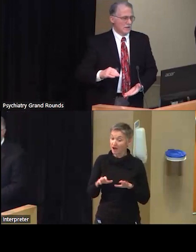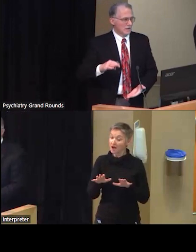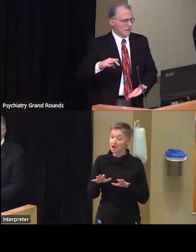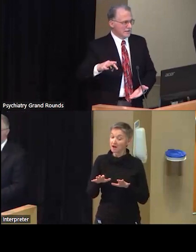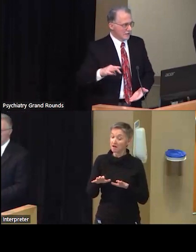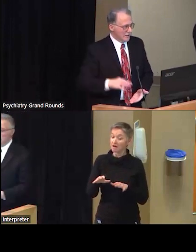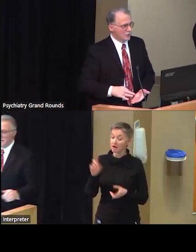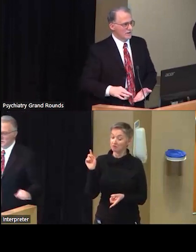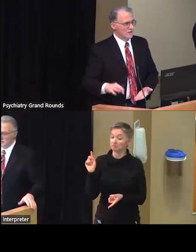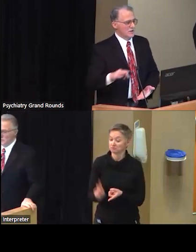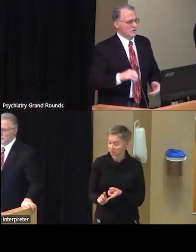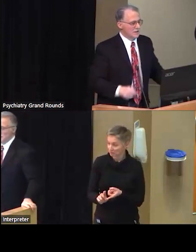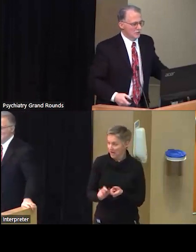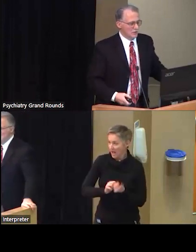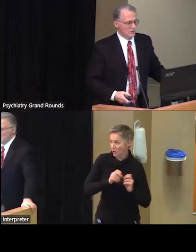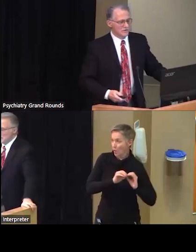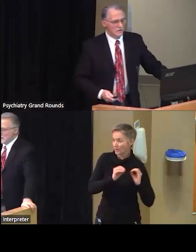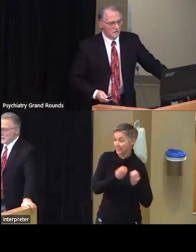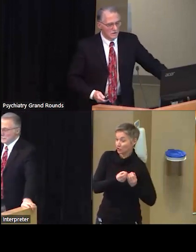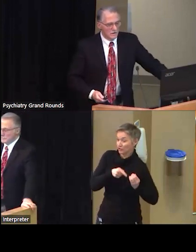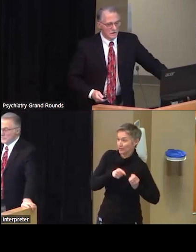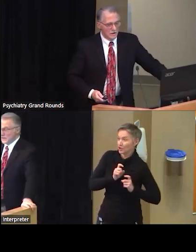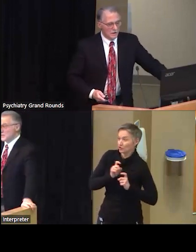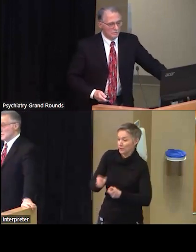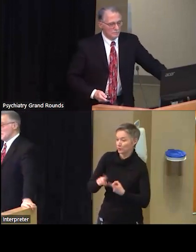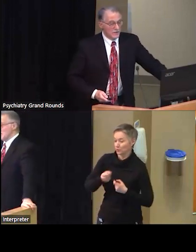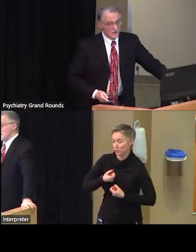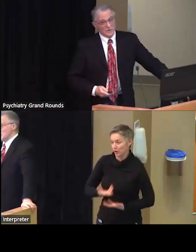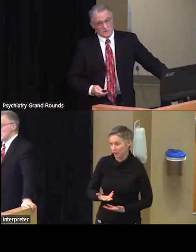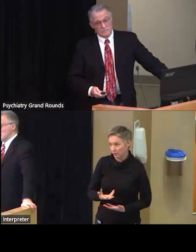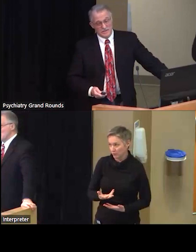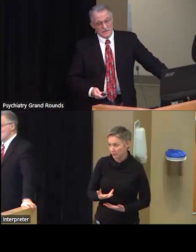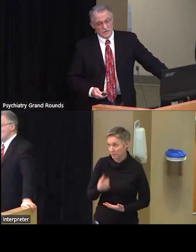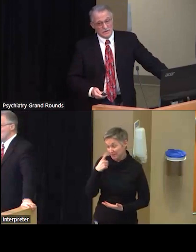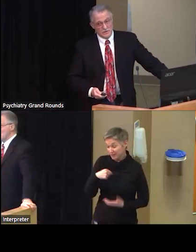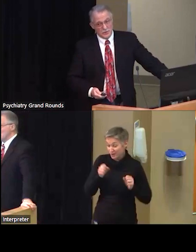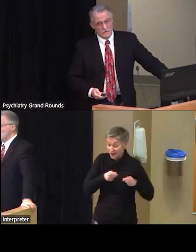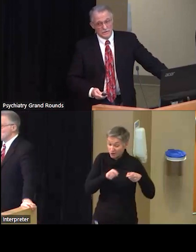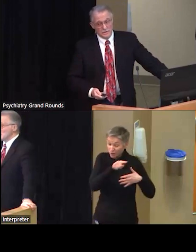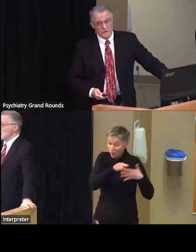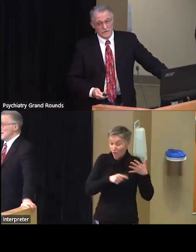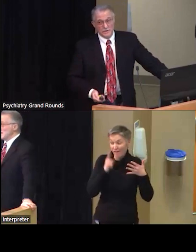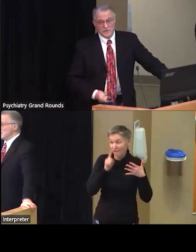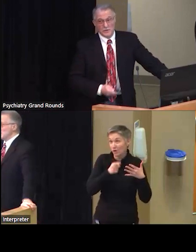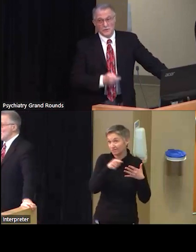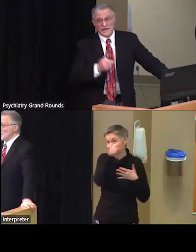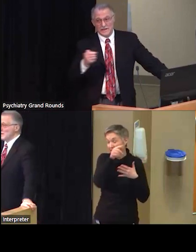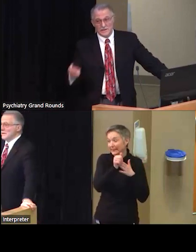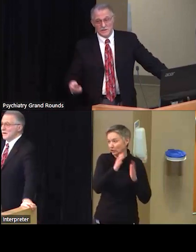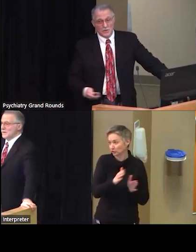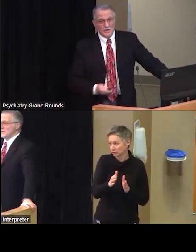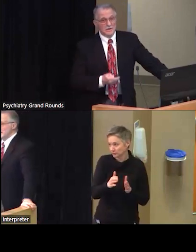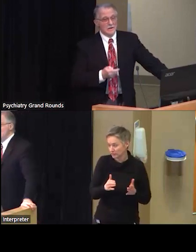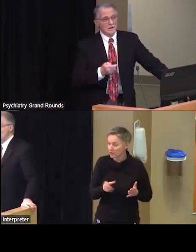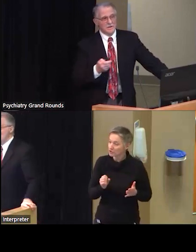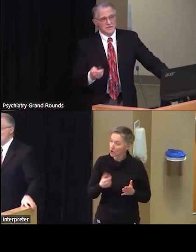contributors, cut down on the organizational contributions, because those are things we can control if we're leaders. So we're heading